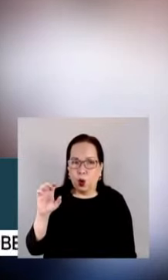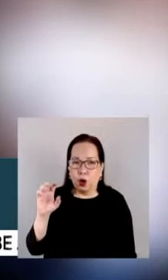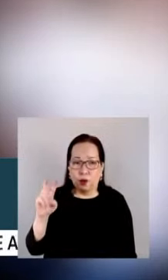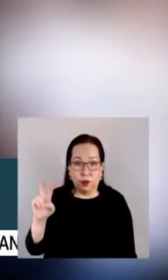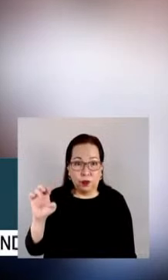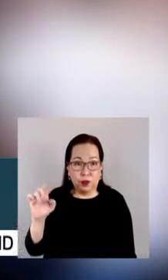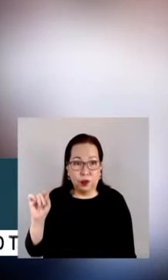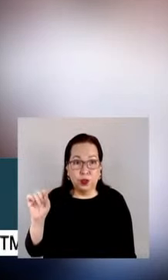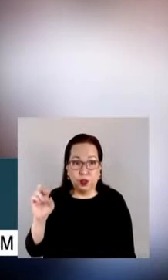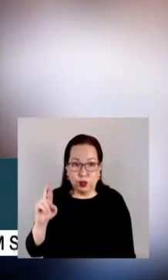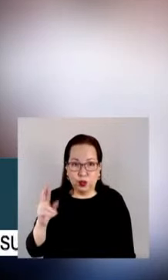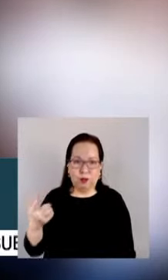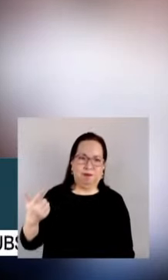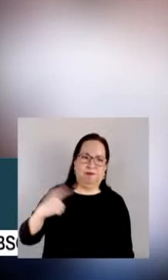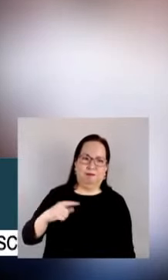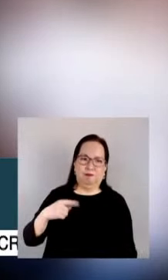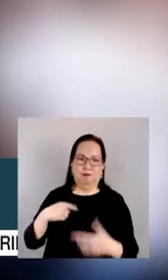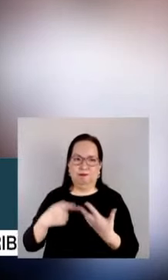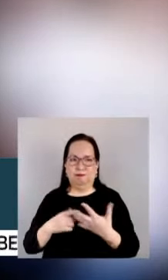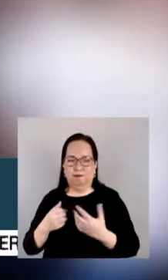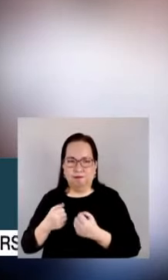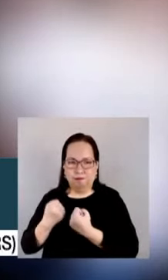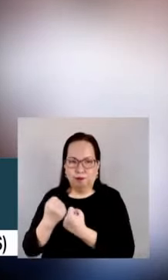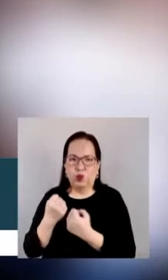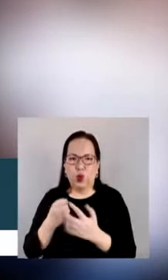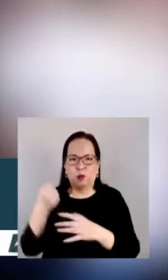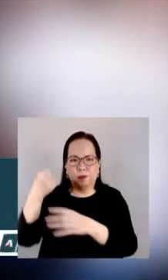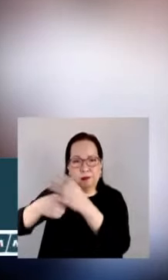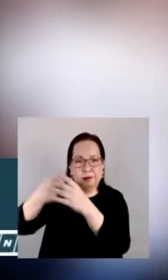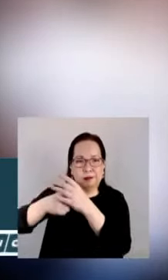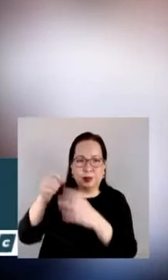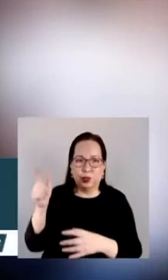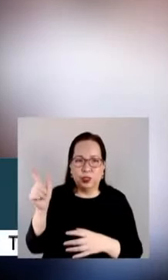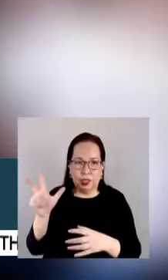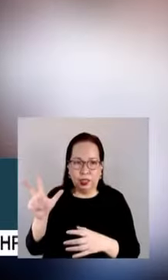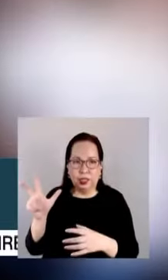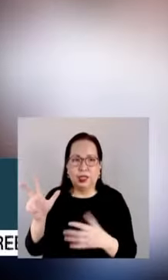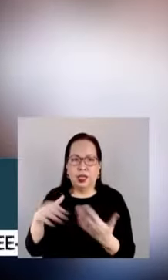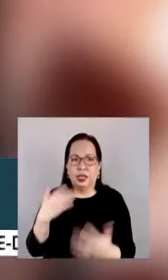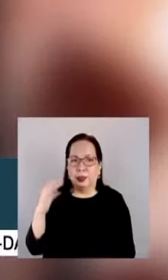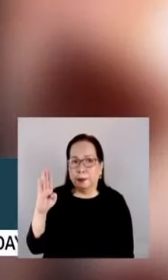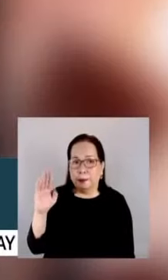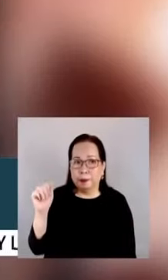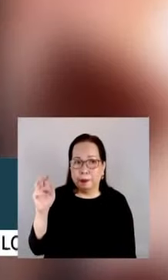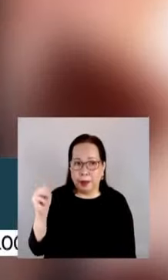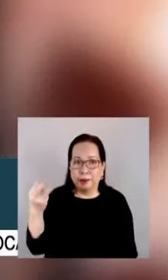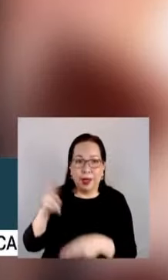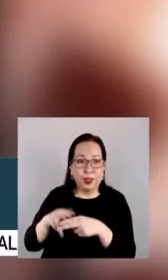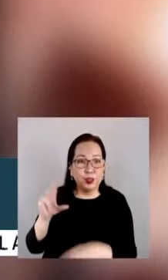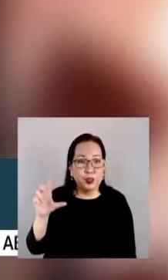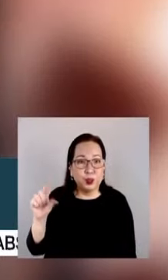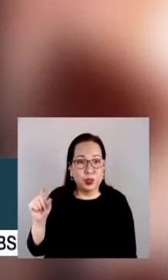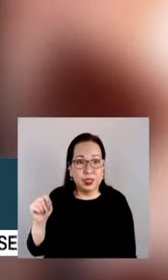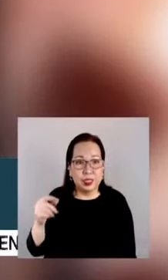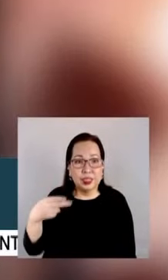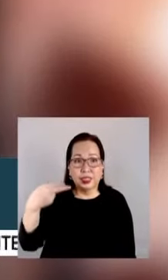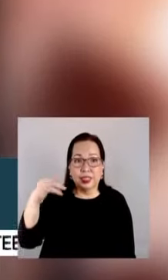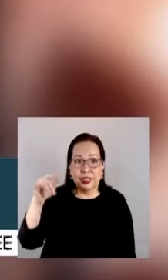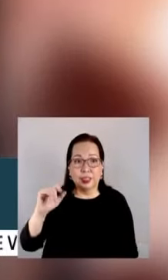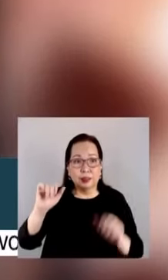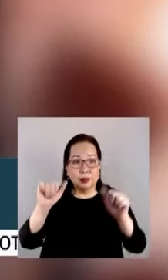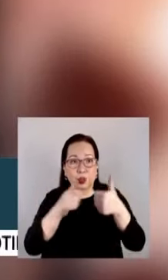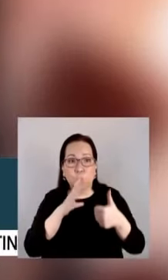picked up the slack for the Heat with 23 points, while Bam Adebayo added 20. The Heat will next face the winner of the